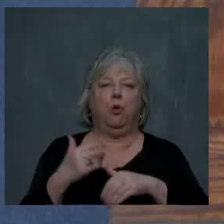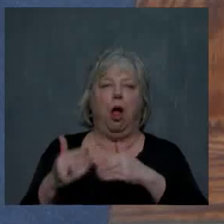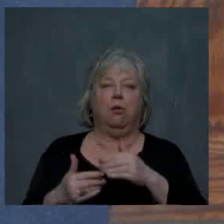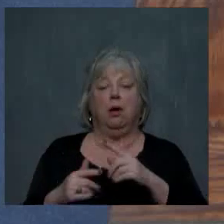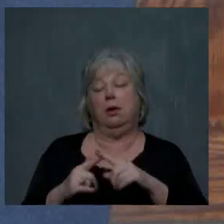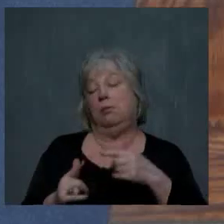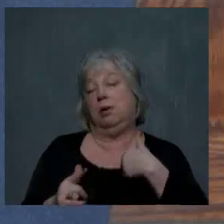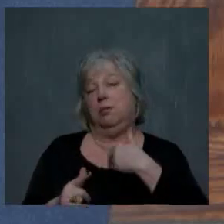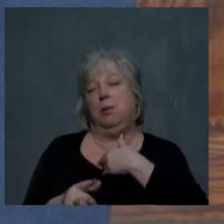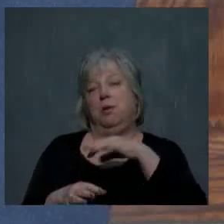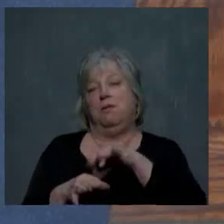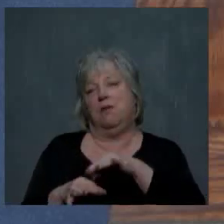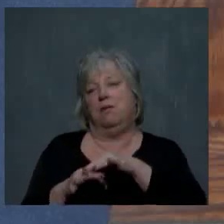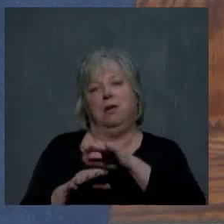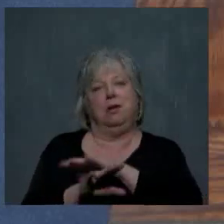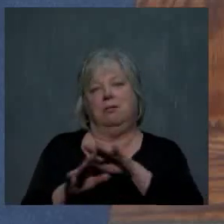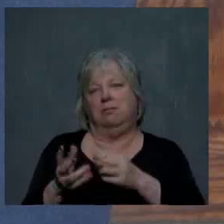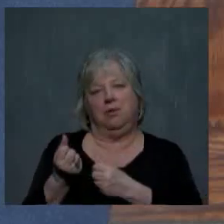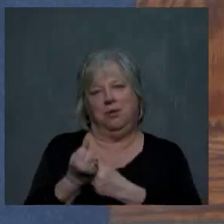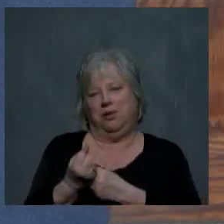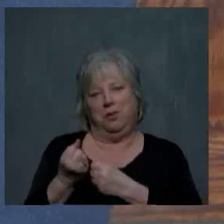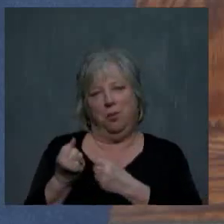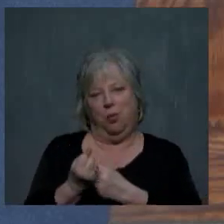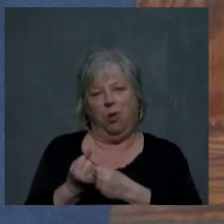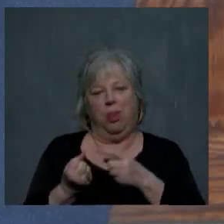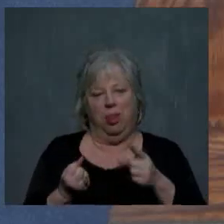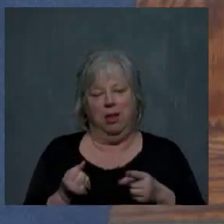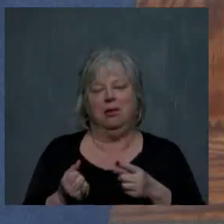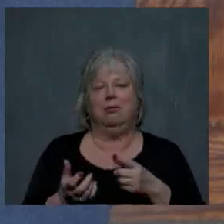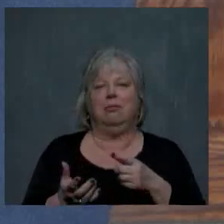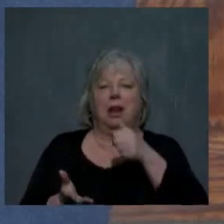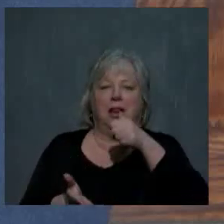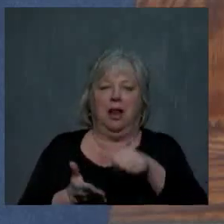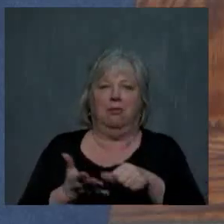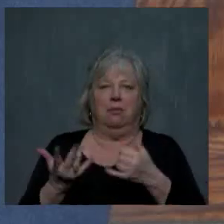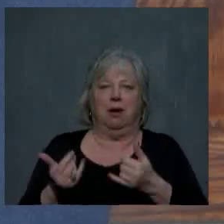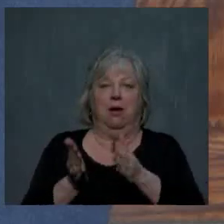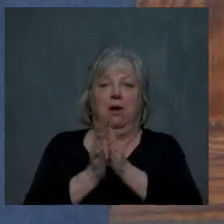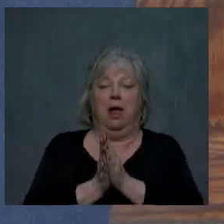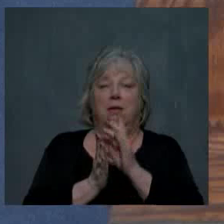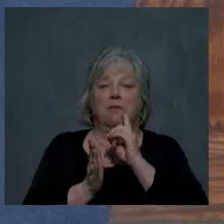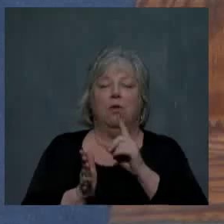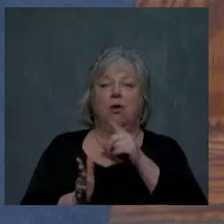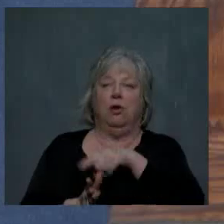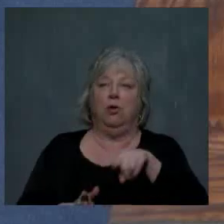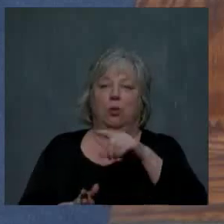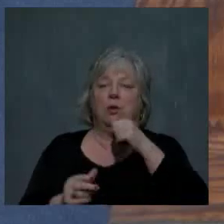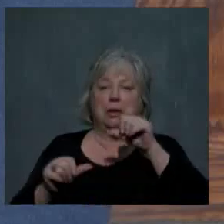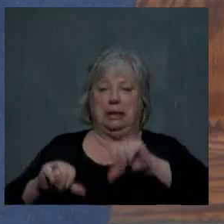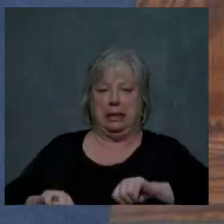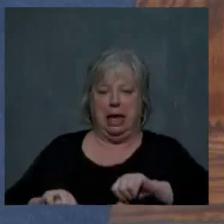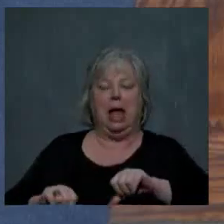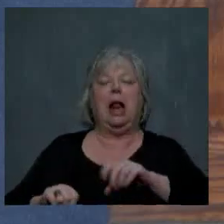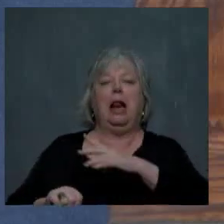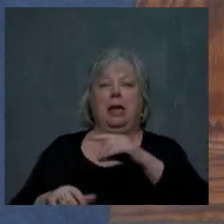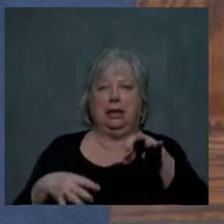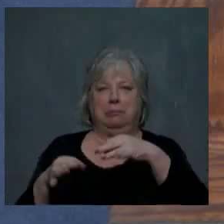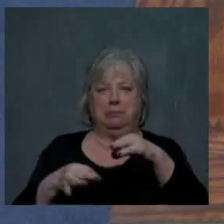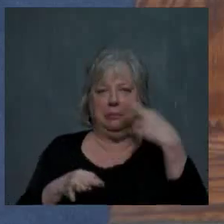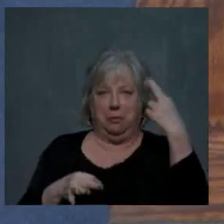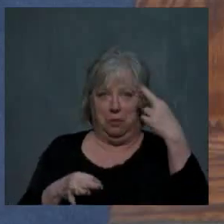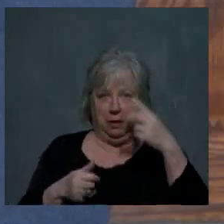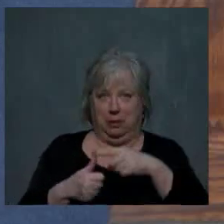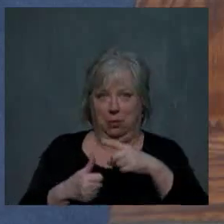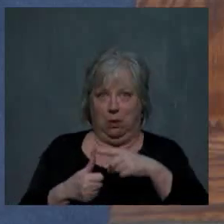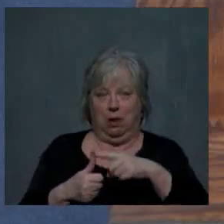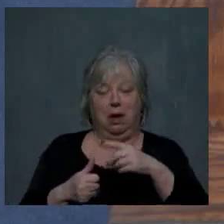not to support. This letter is asking for denial and the reasons. The property